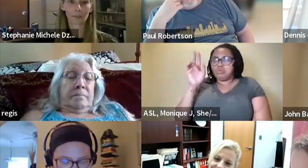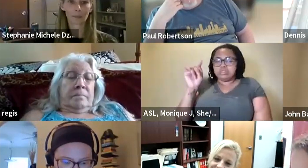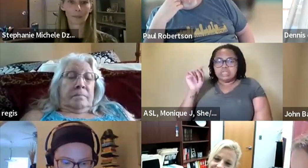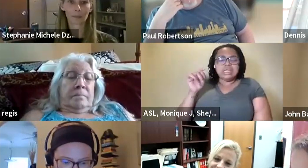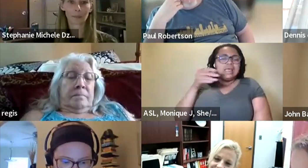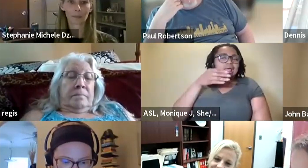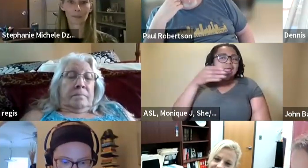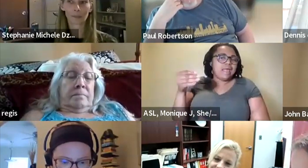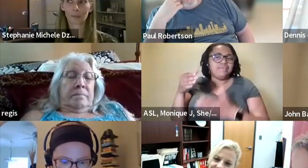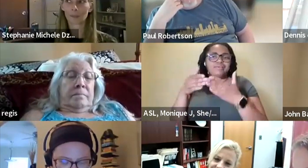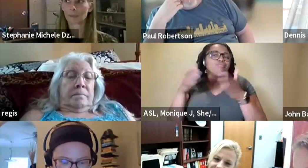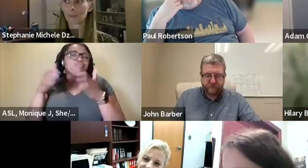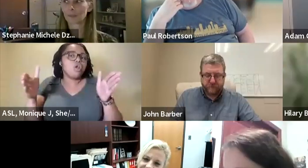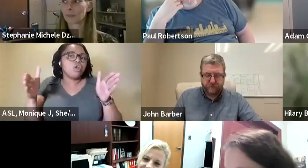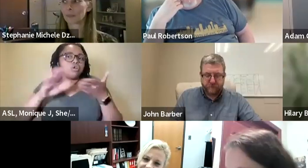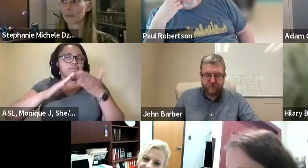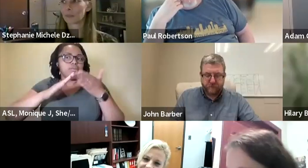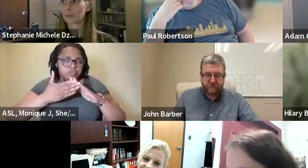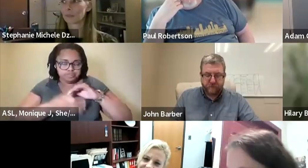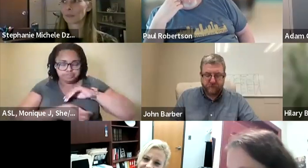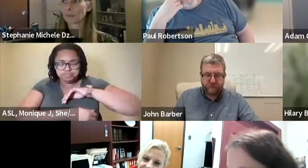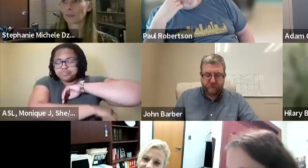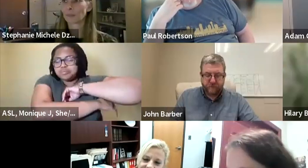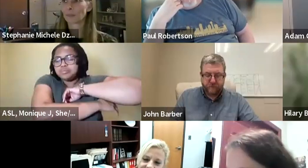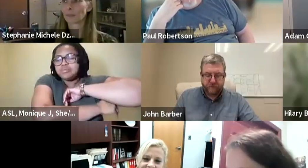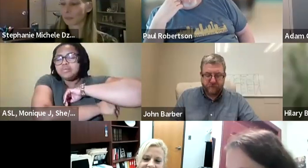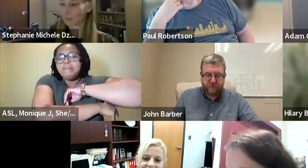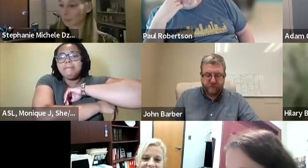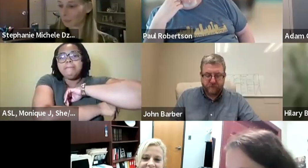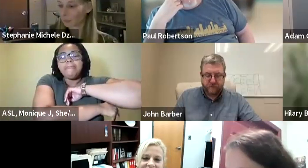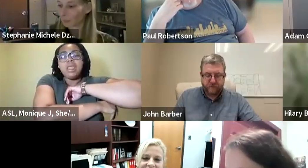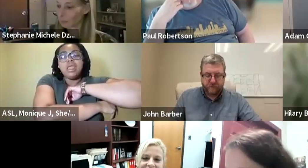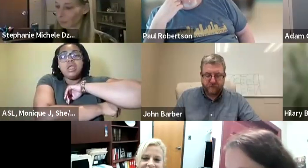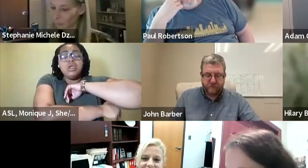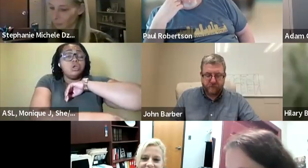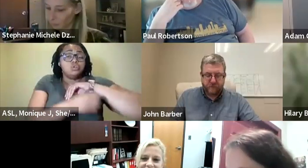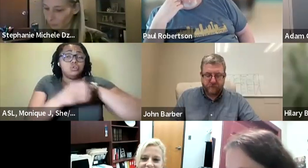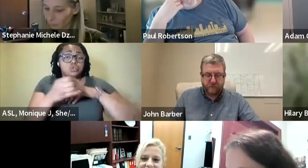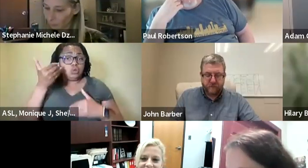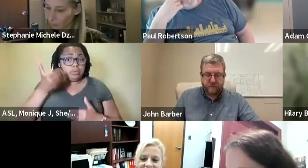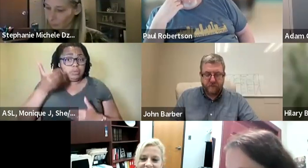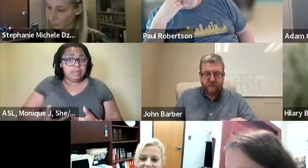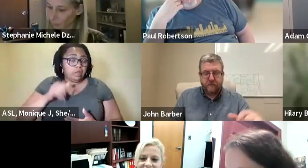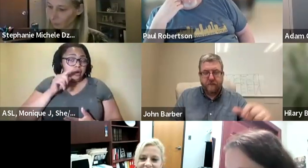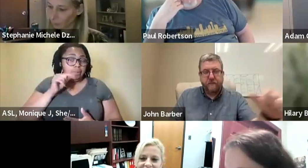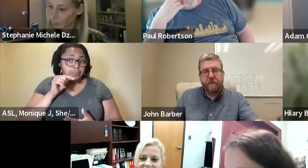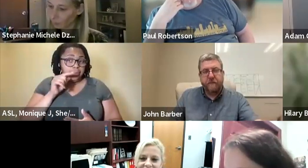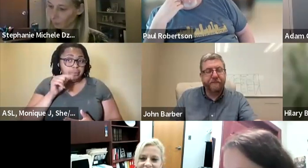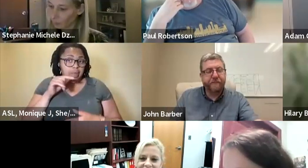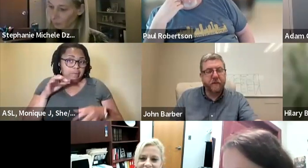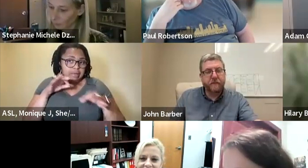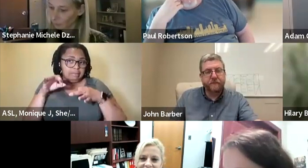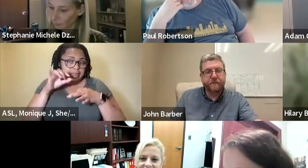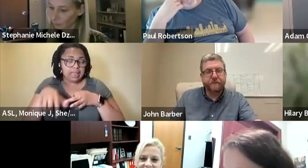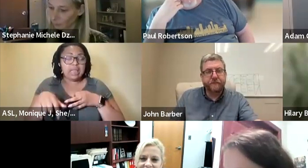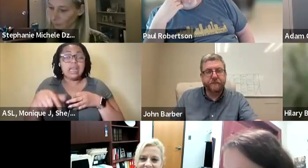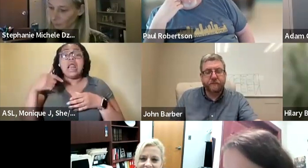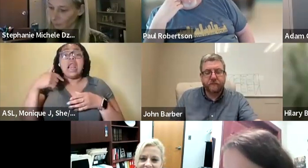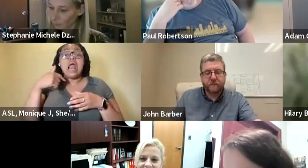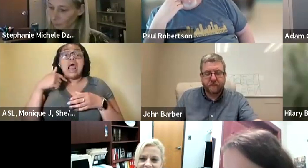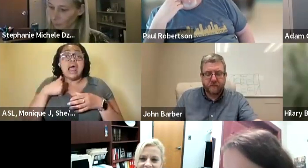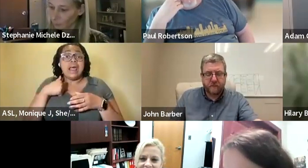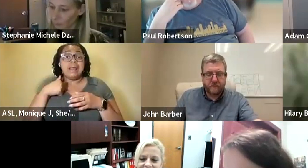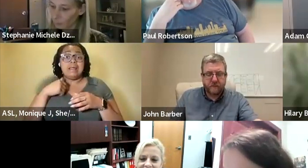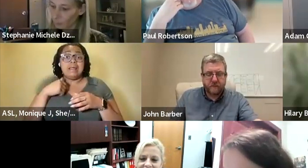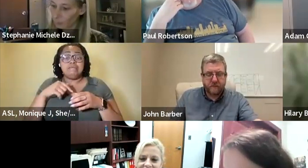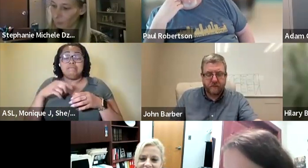community. So just about, I'll start with myself. So I have been